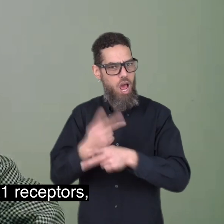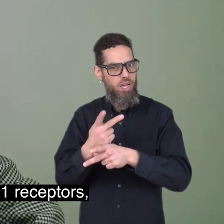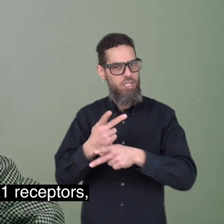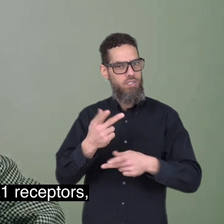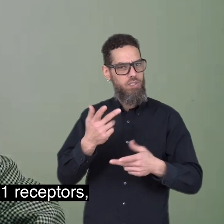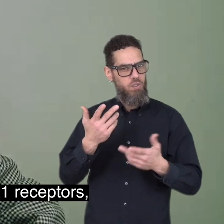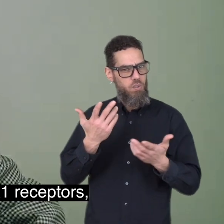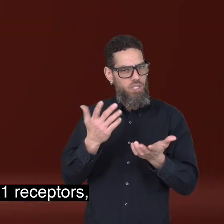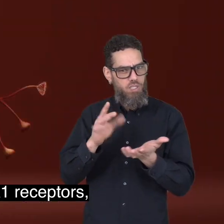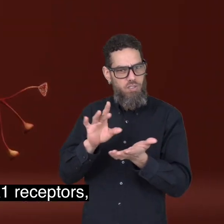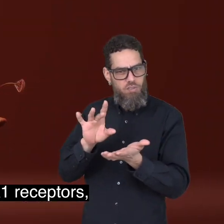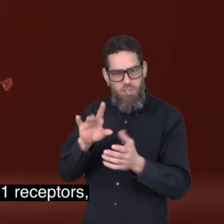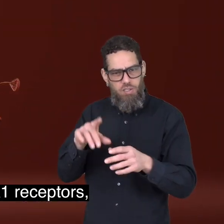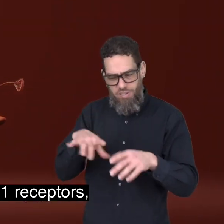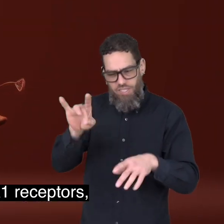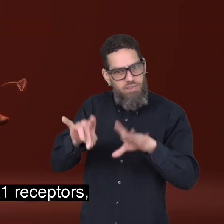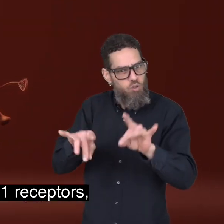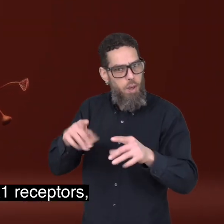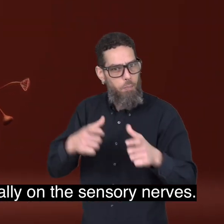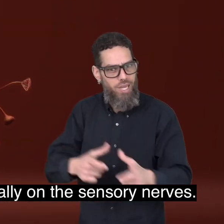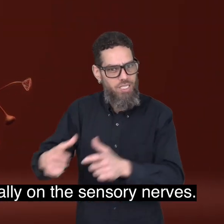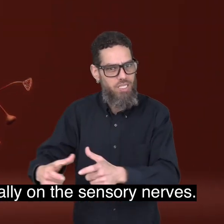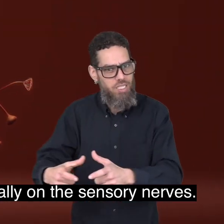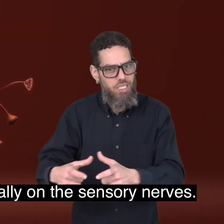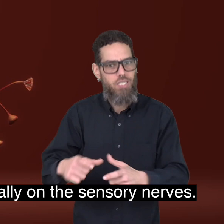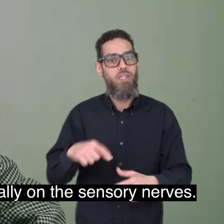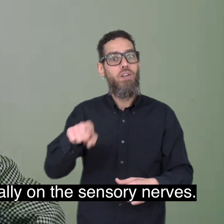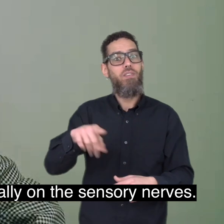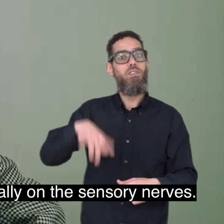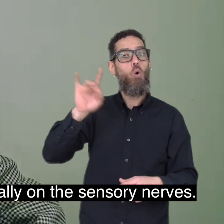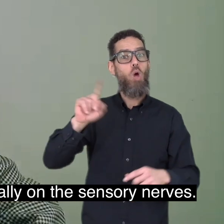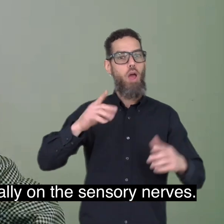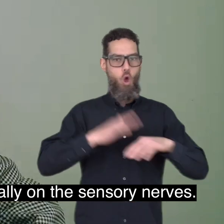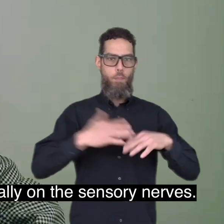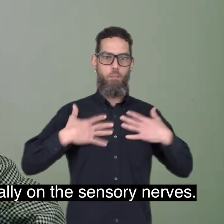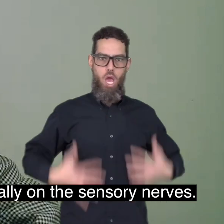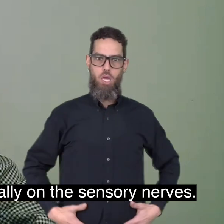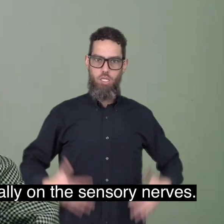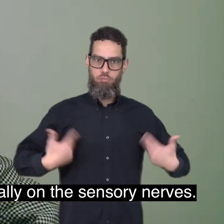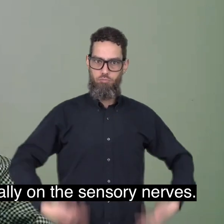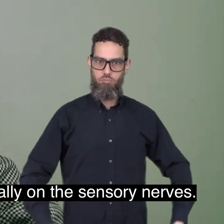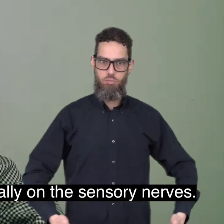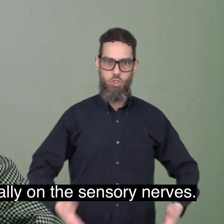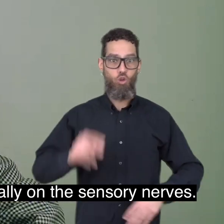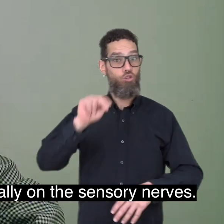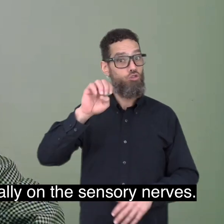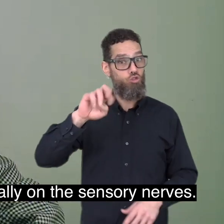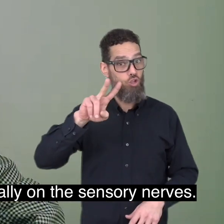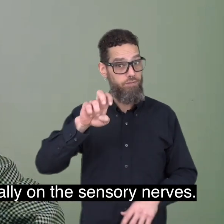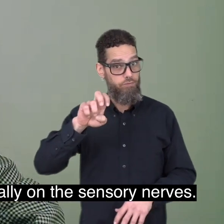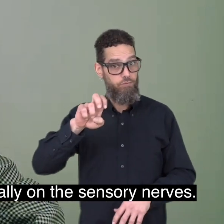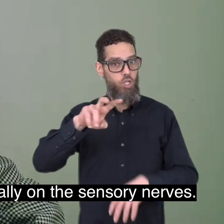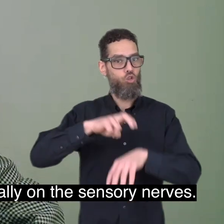in our nervous system, especially on the sensory nerves. This hypersensitivity can lead to a range